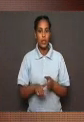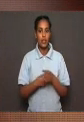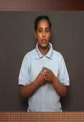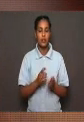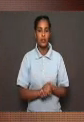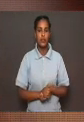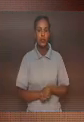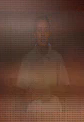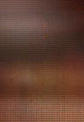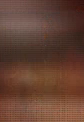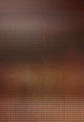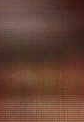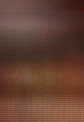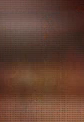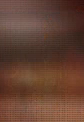Begin.